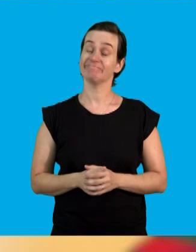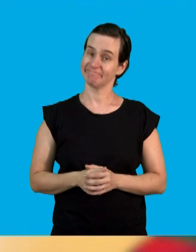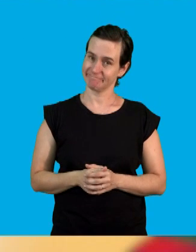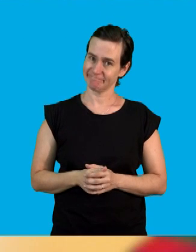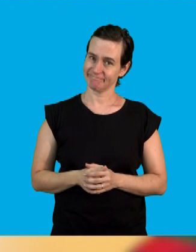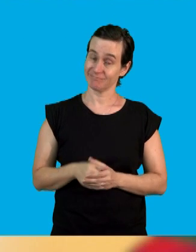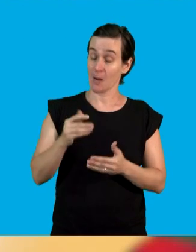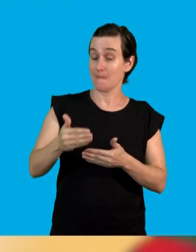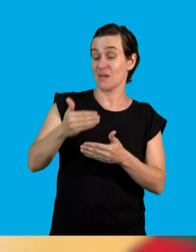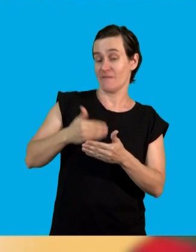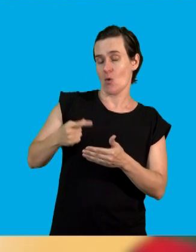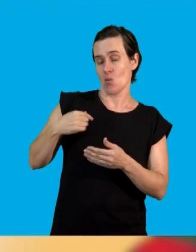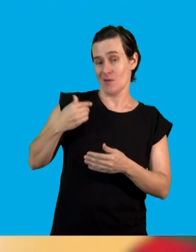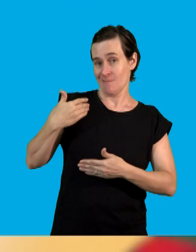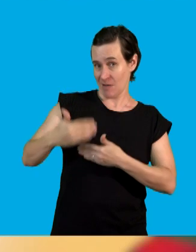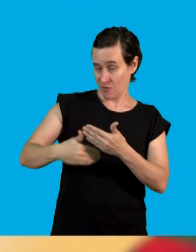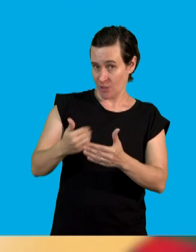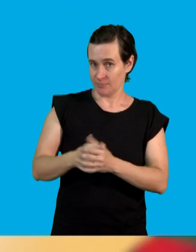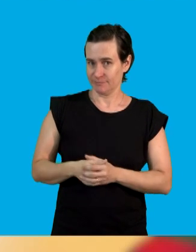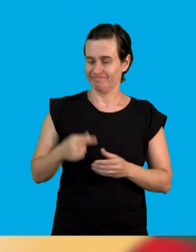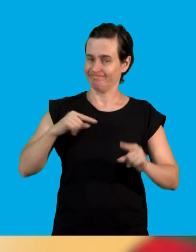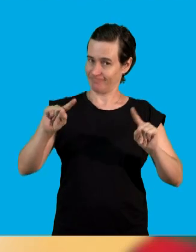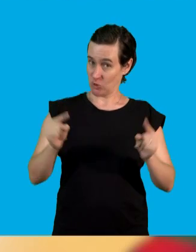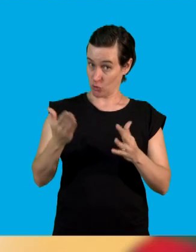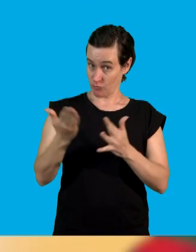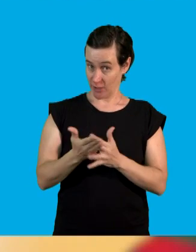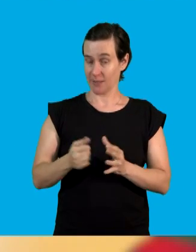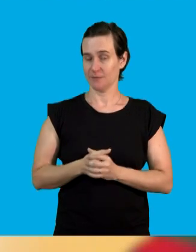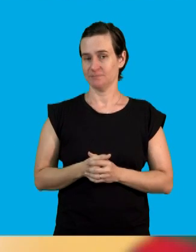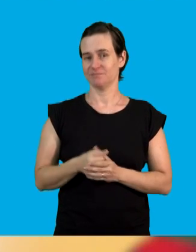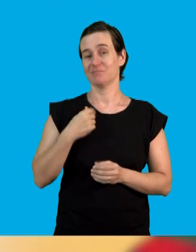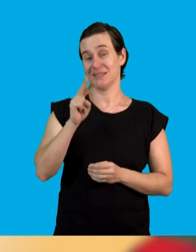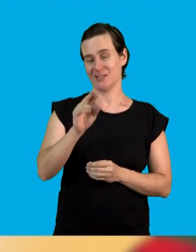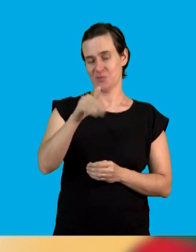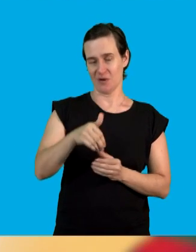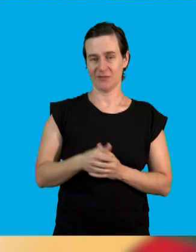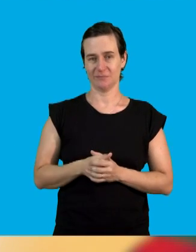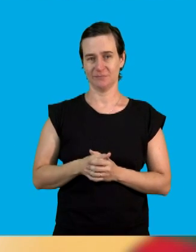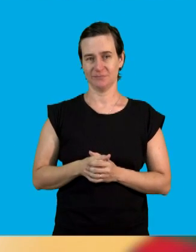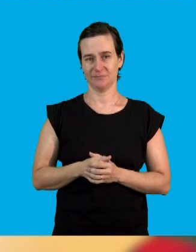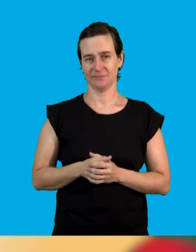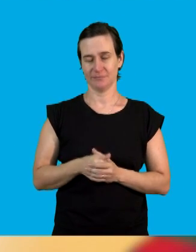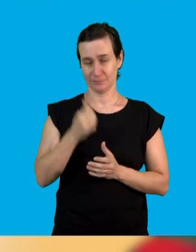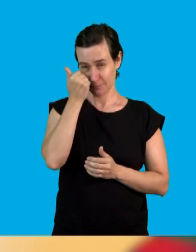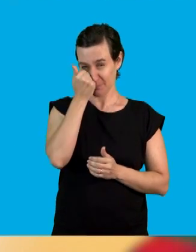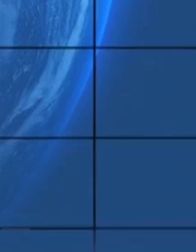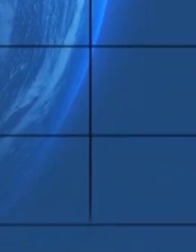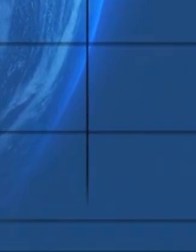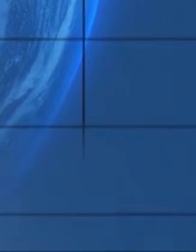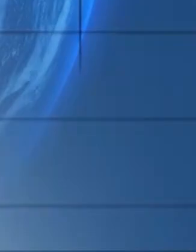Now, with that said, and before going on to the next concept, we're just going to quickly go for a short break, and I will see you just after this.